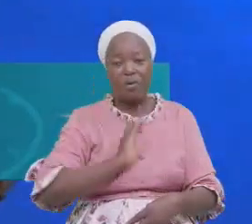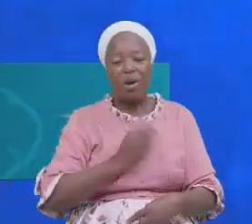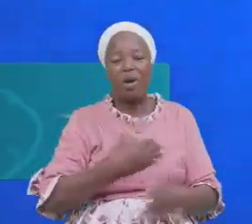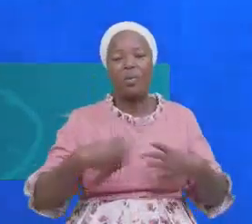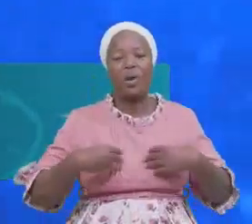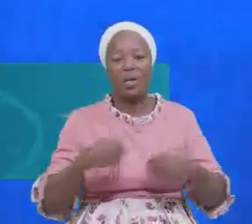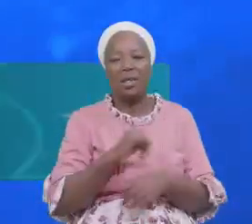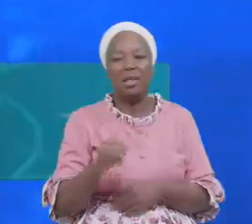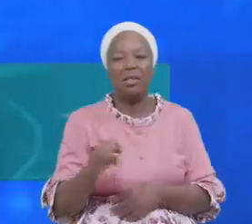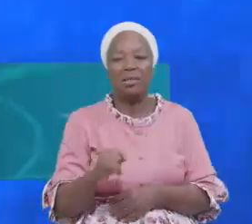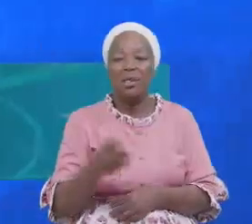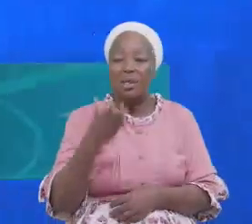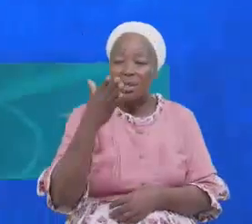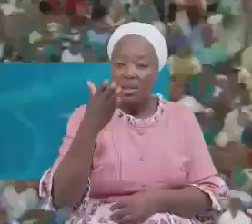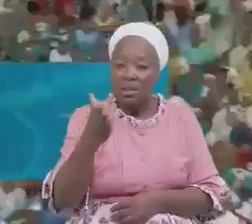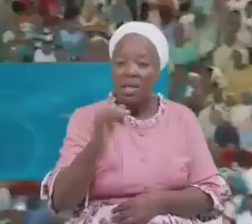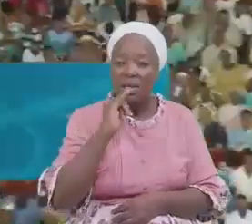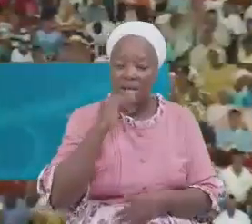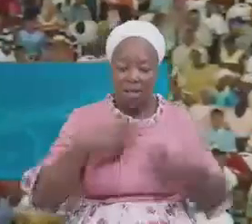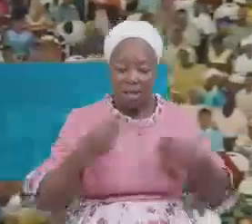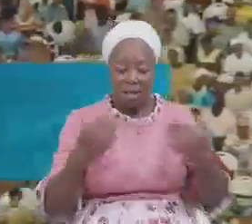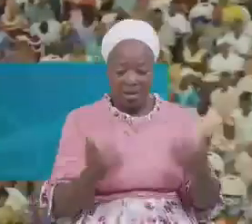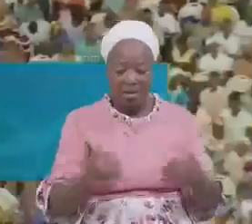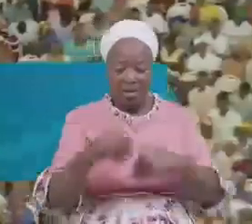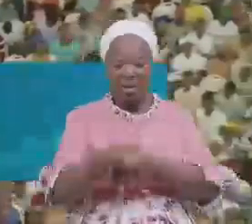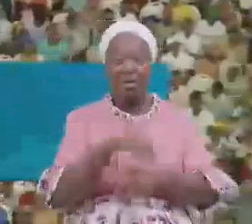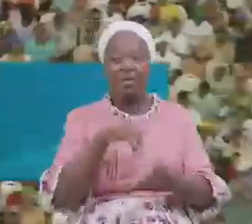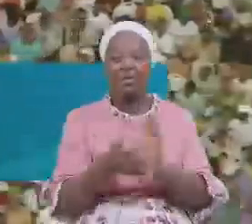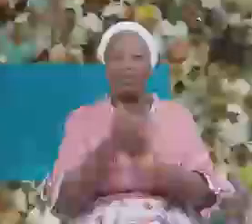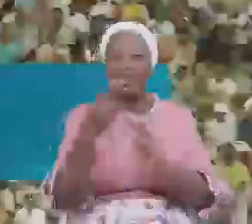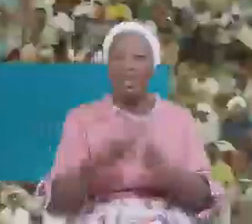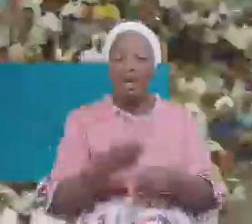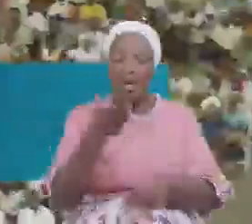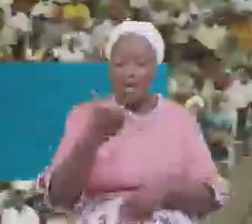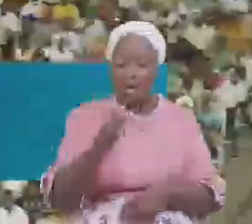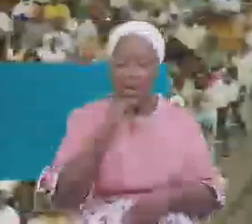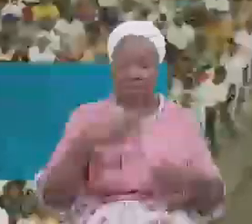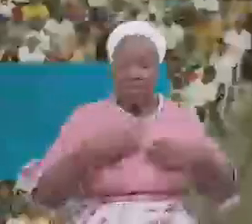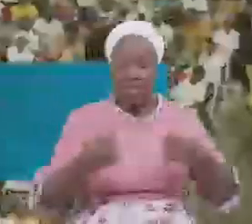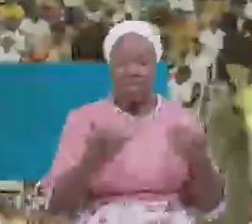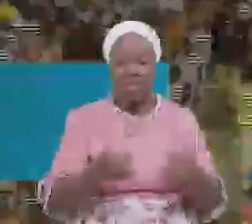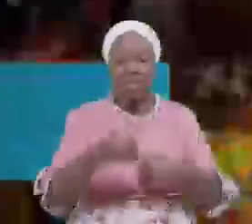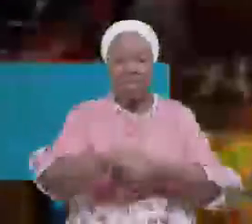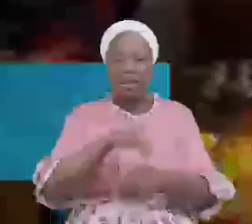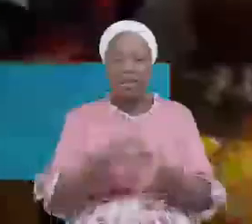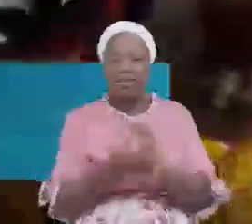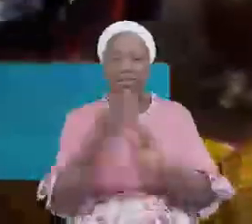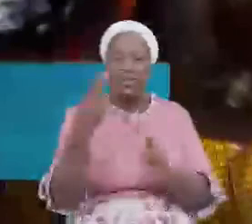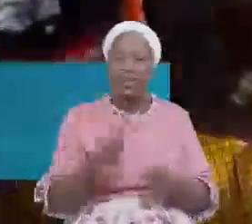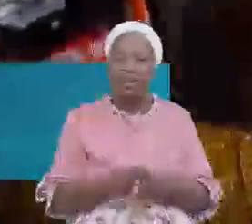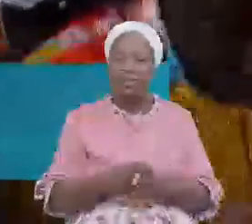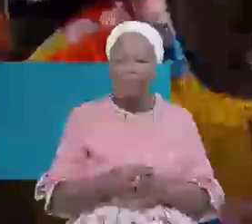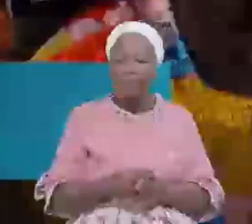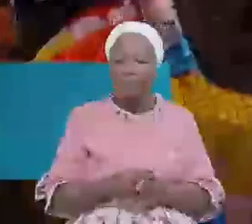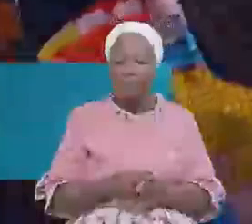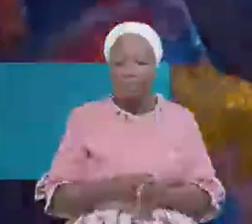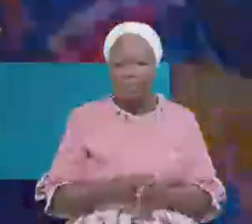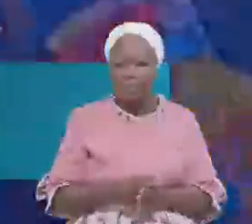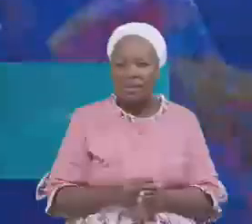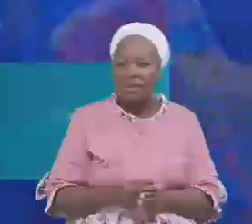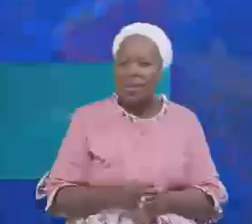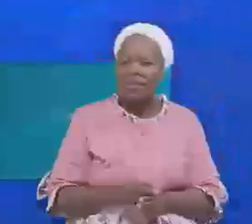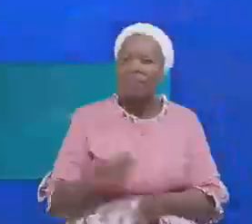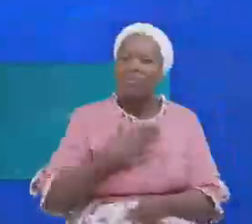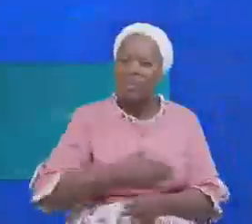There's healing. There's healing tonight. I said there's healing tonight. I want to hear your